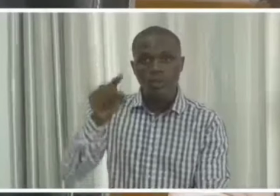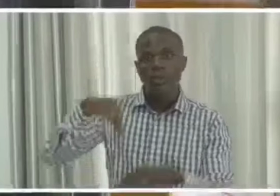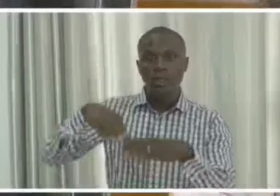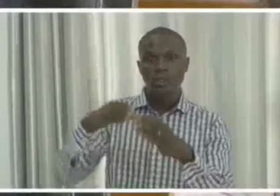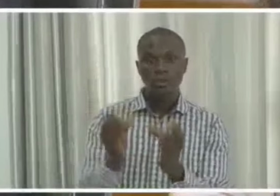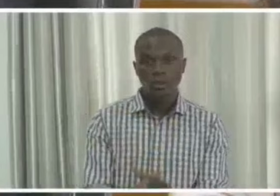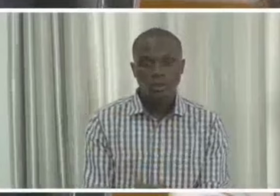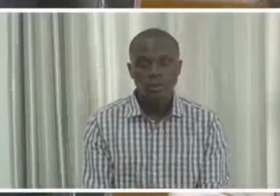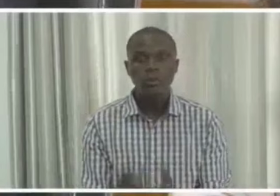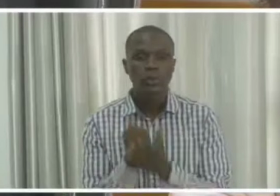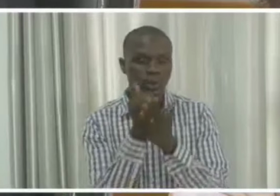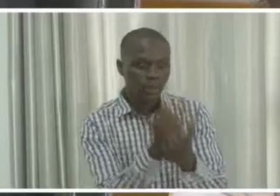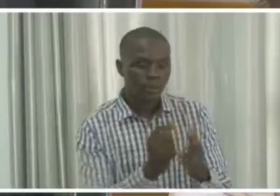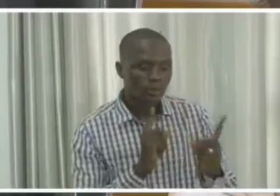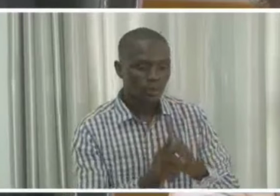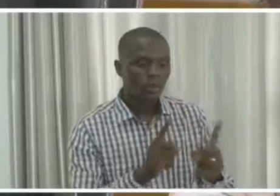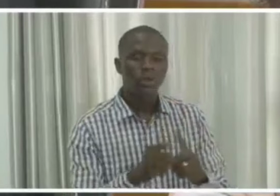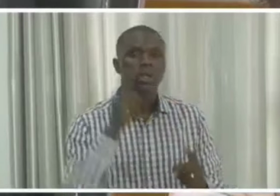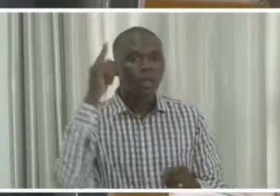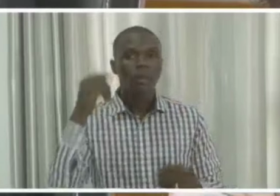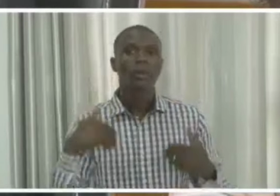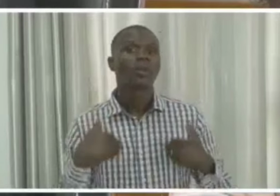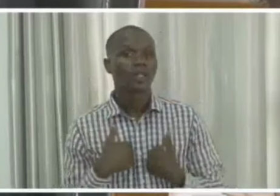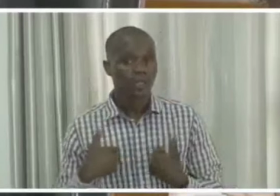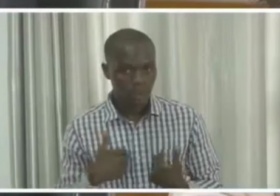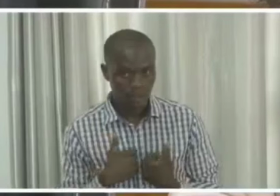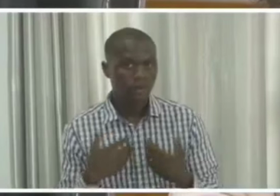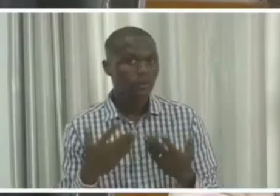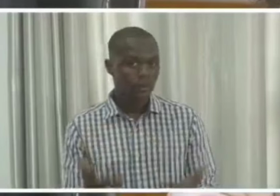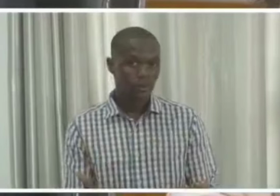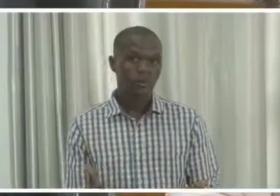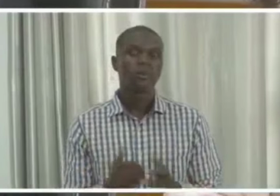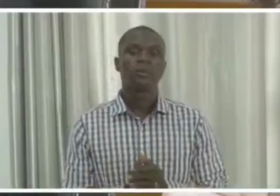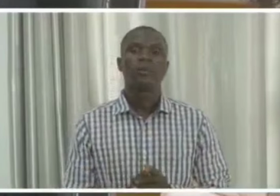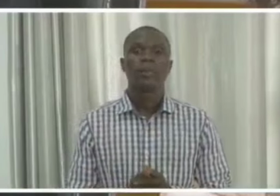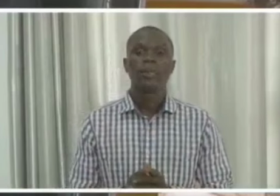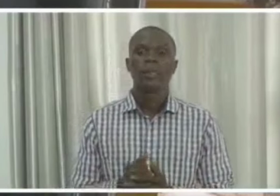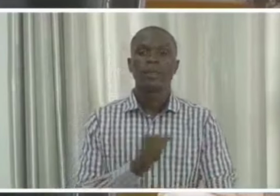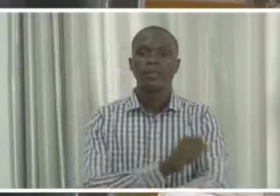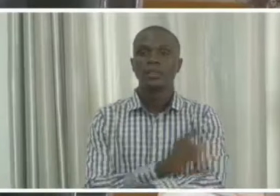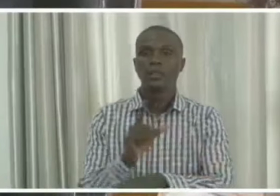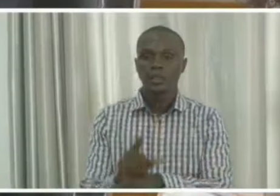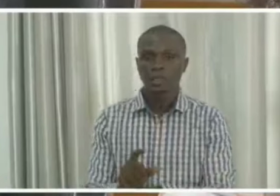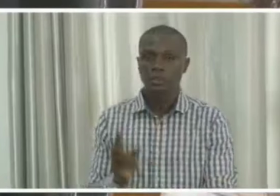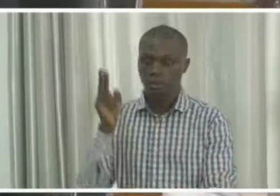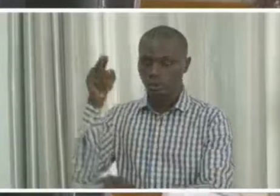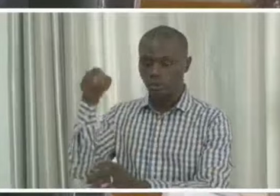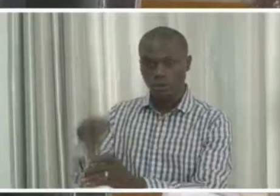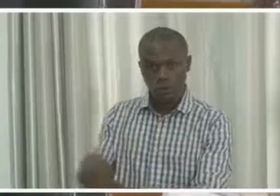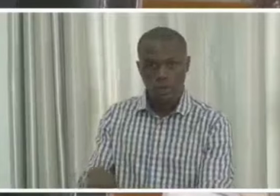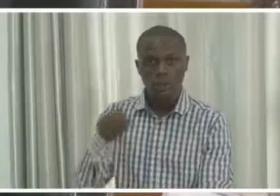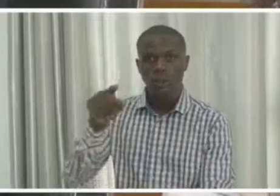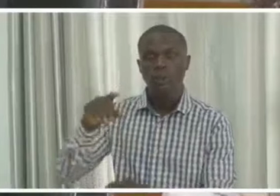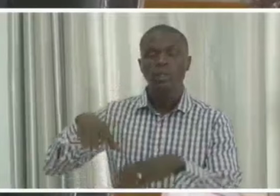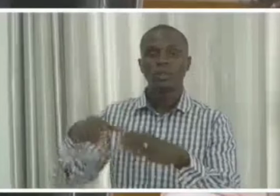Salone are part of the convention of wetlands, where they deal with water, river,